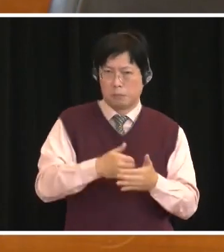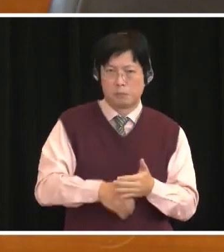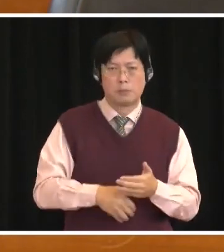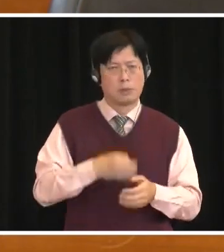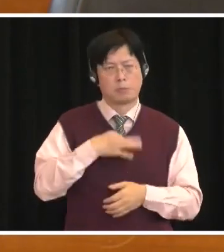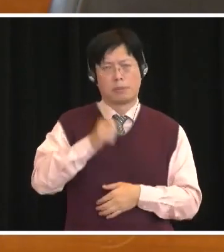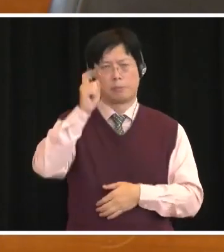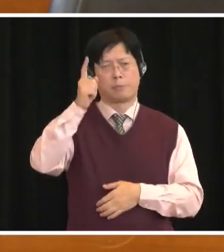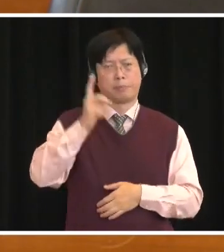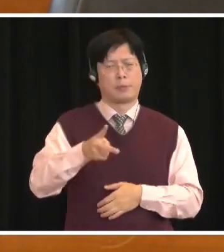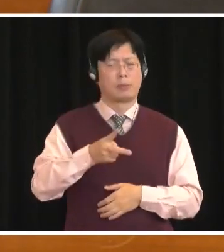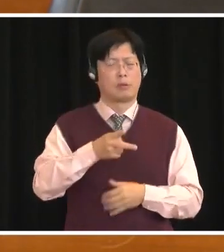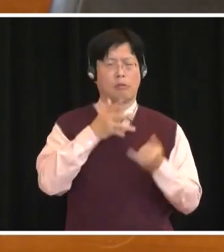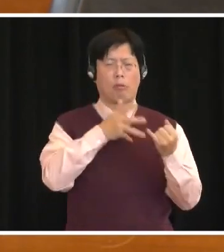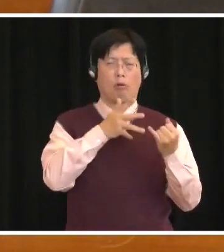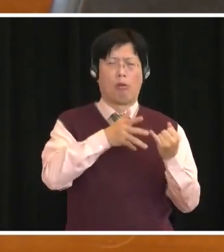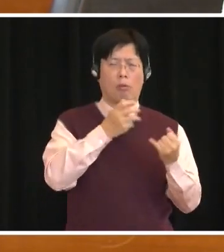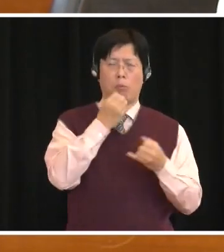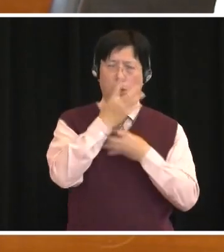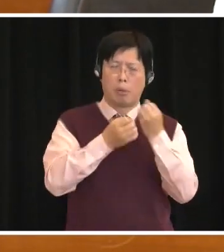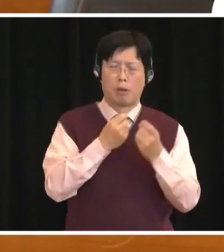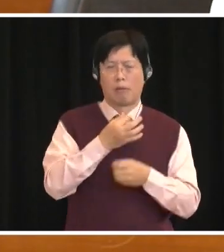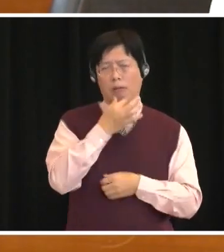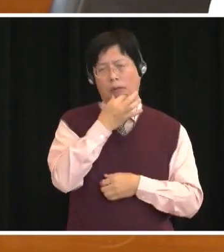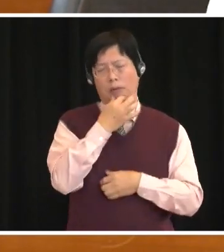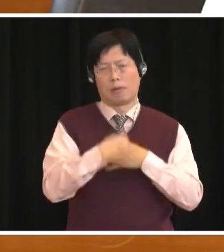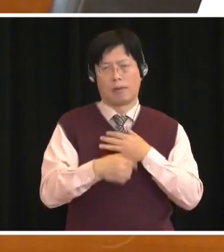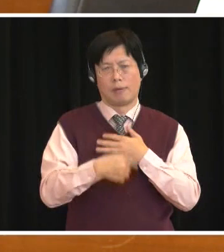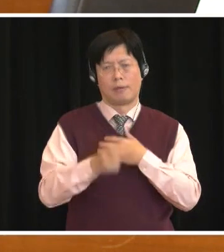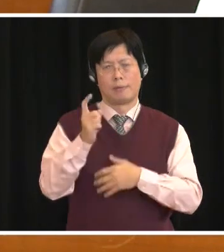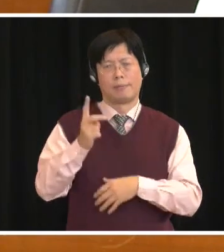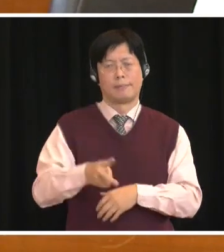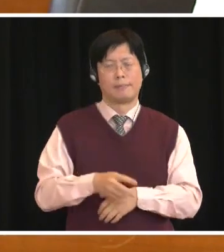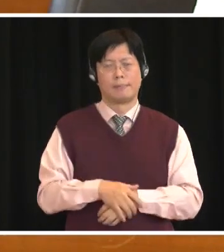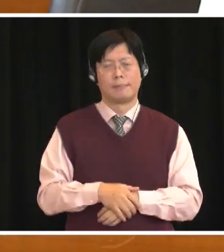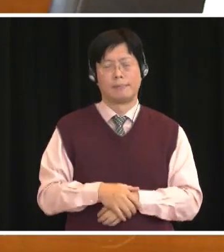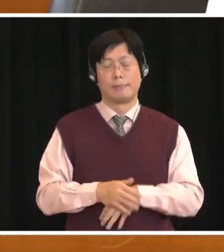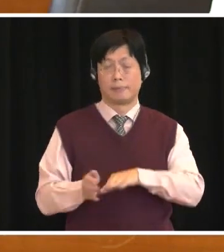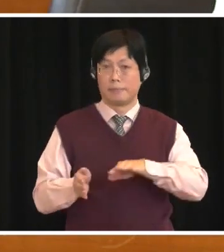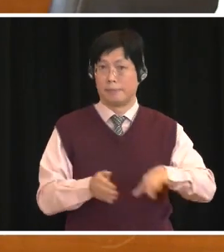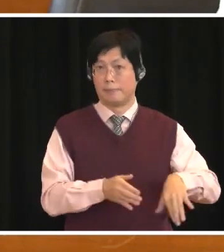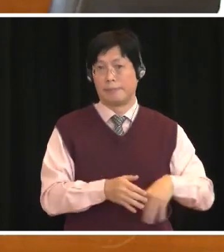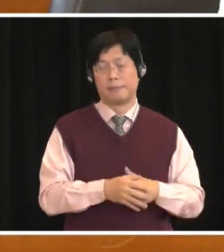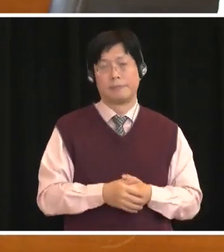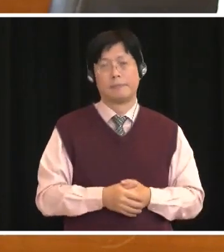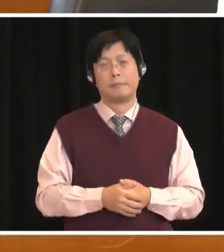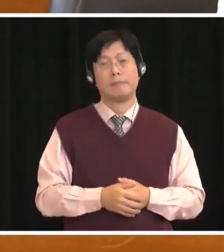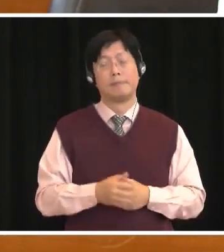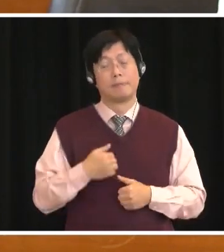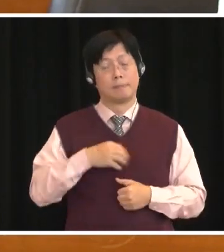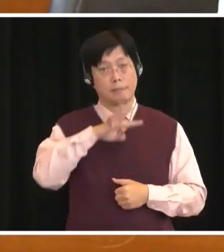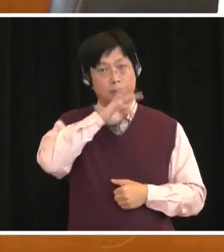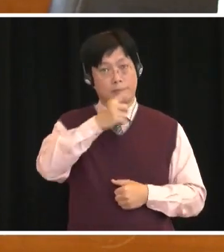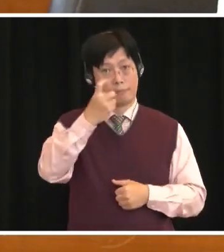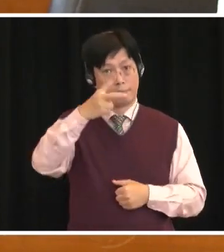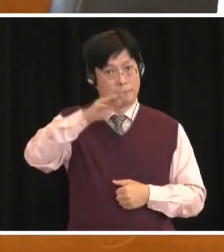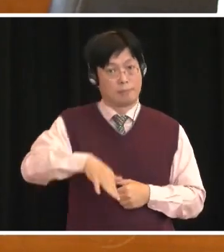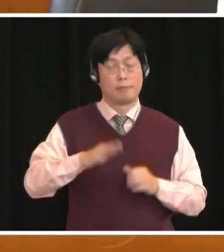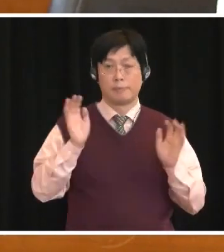repeatedly interrogated or interviewed so as to avoid further